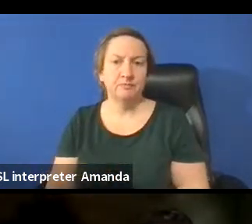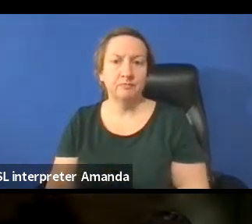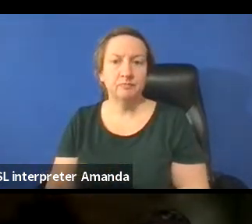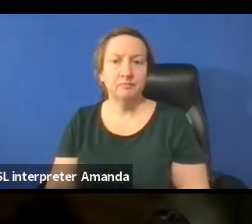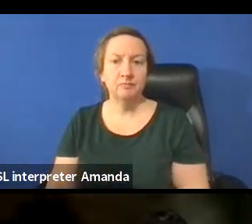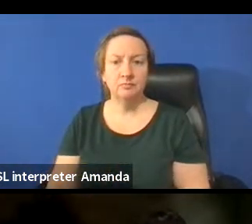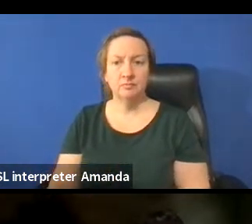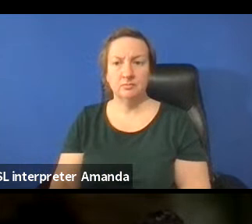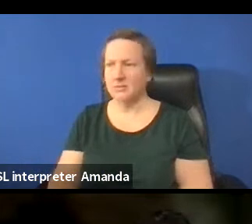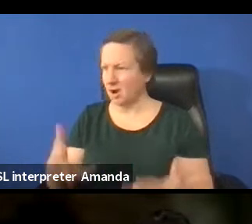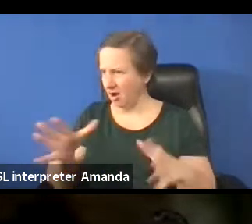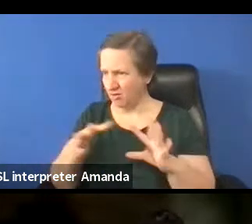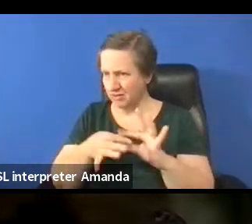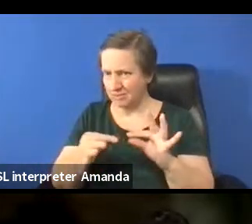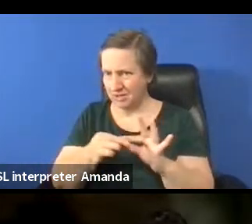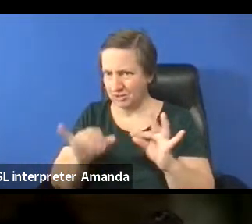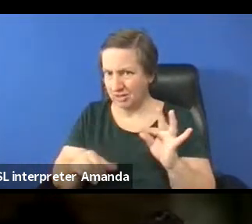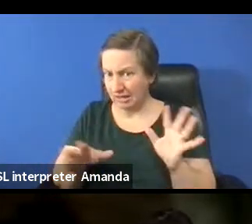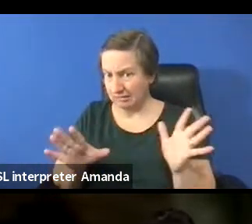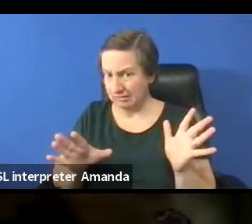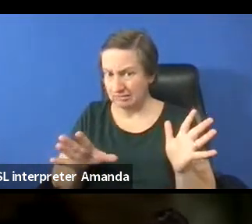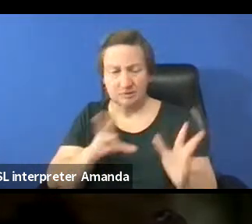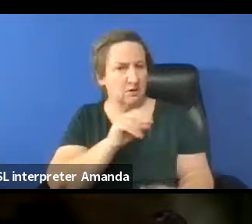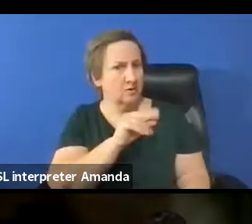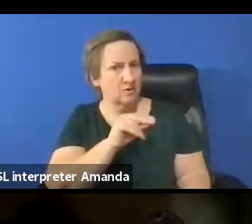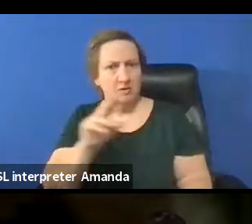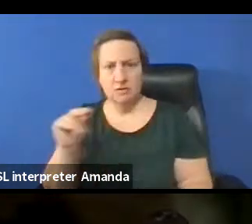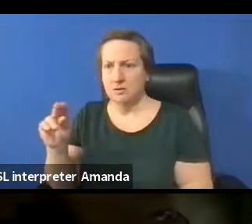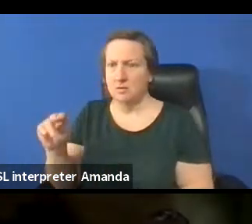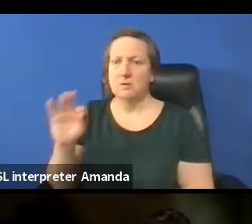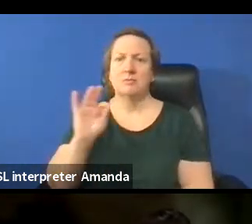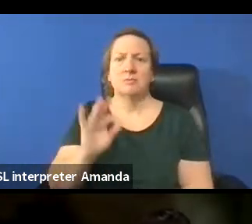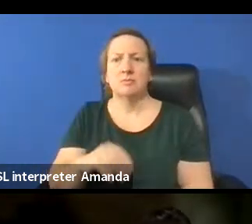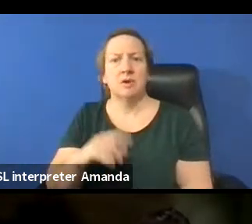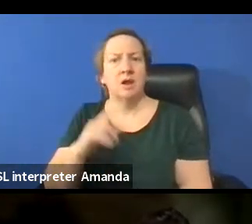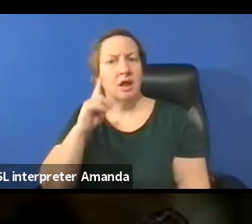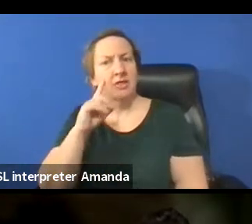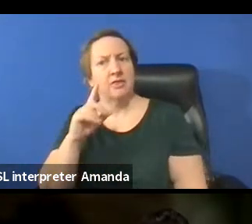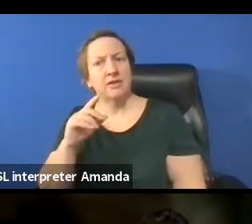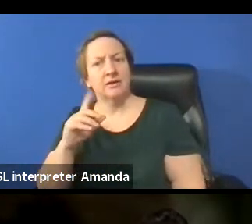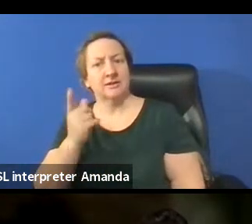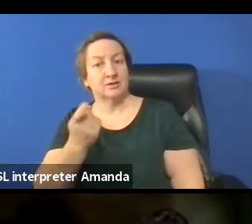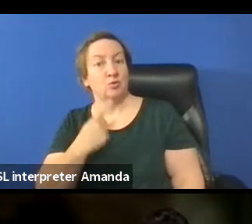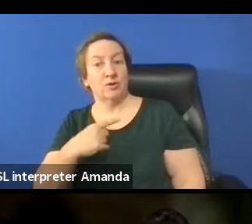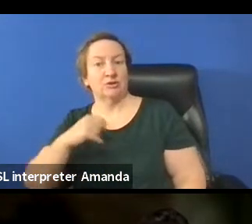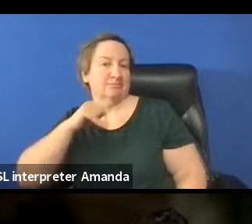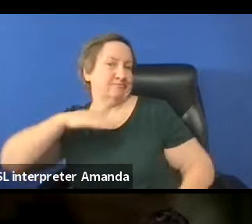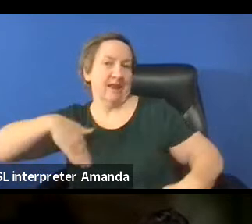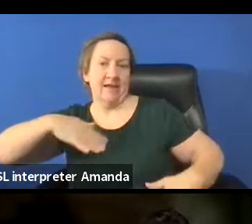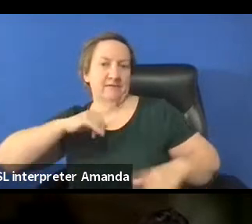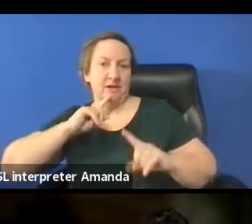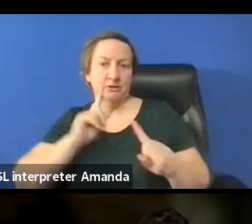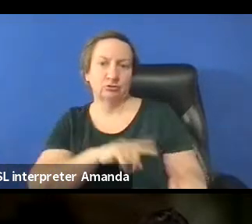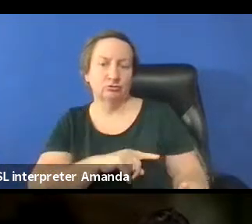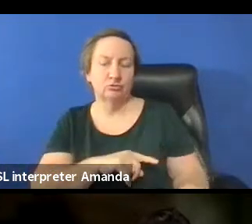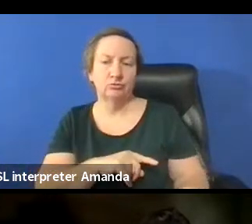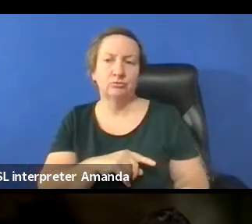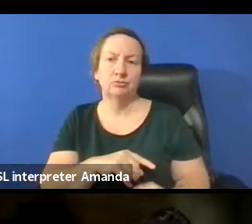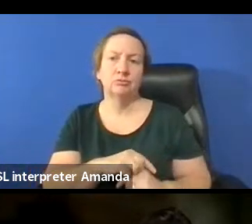Has that already been mentioned? Okay. I think it's an unanswered question, and